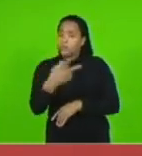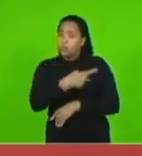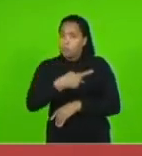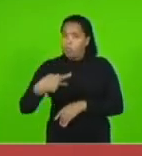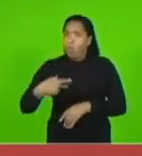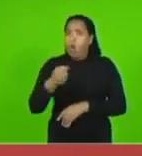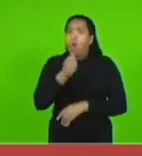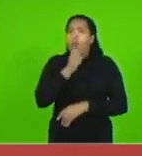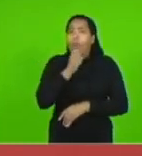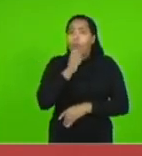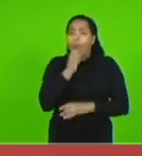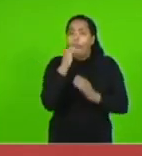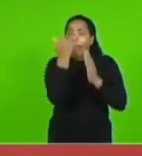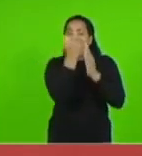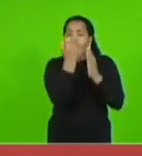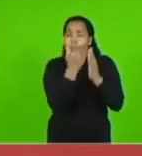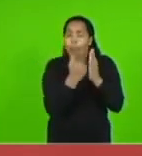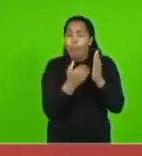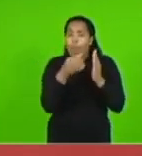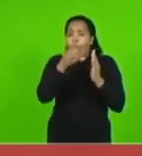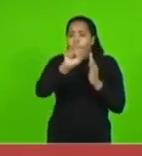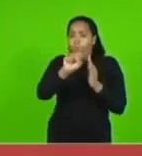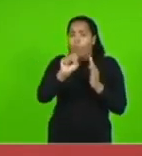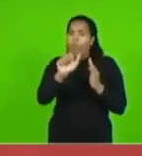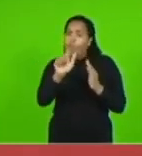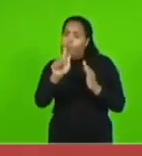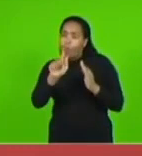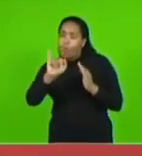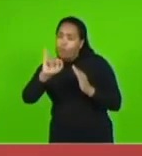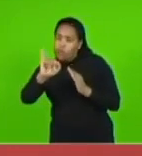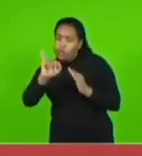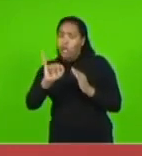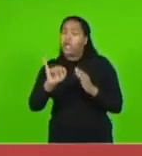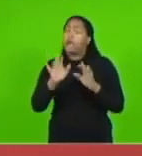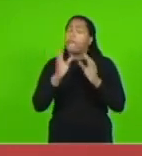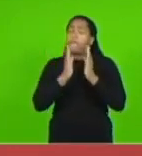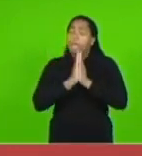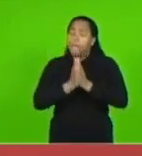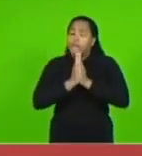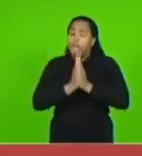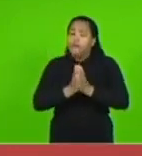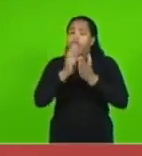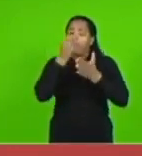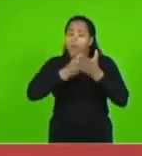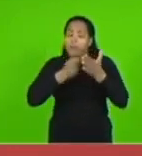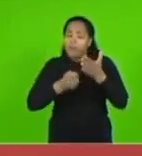We ask the pastors that still haven't